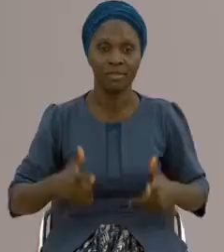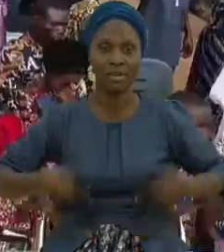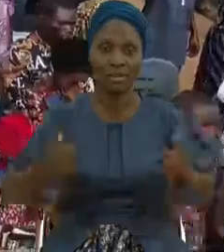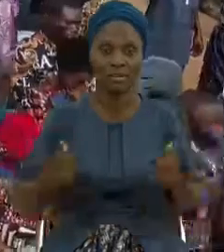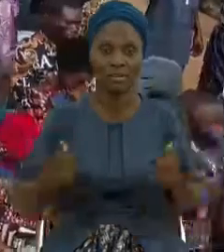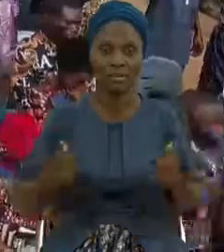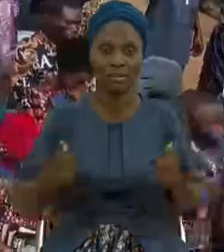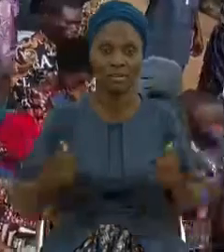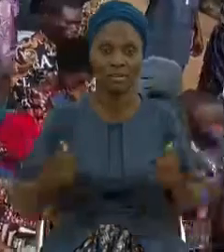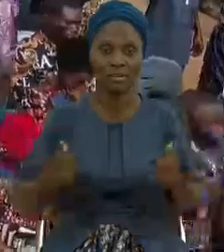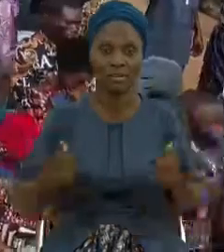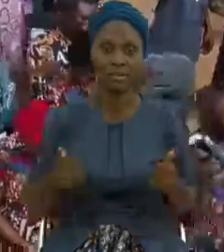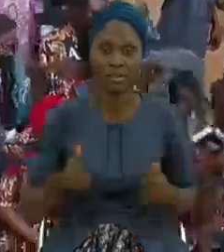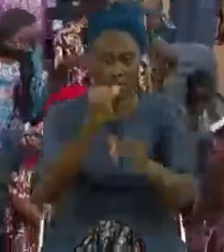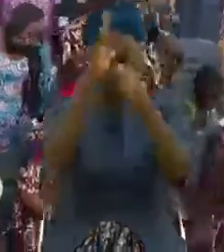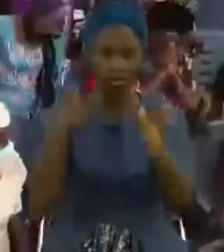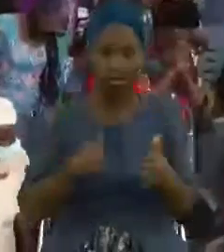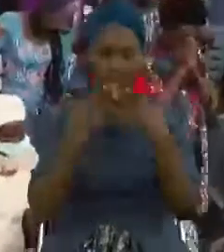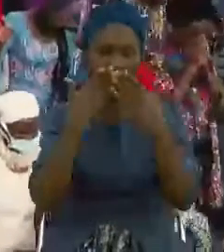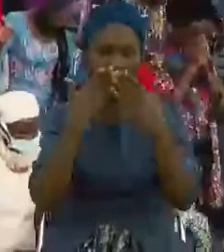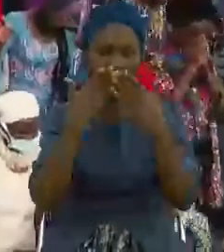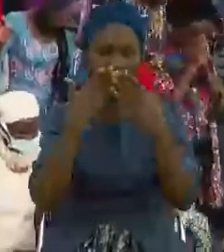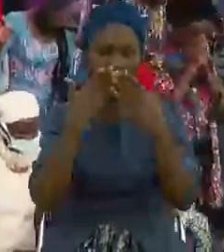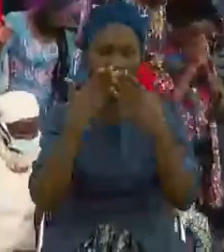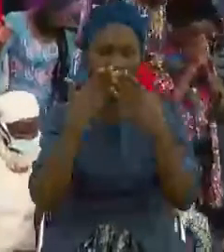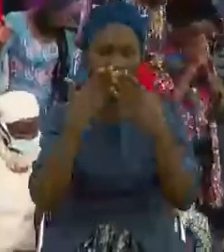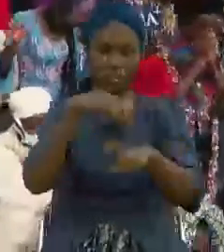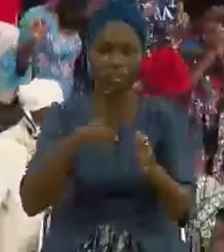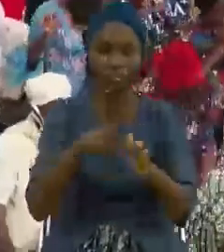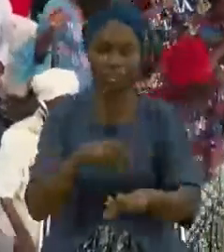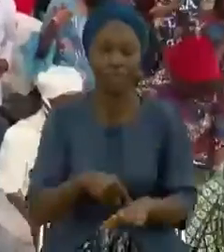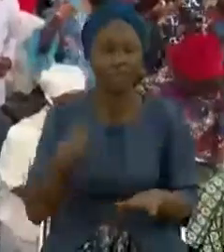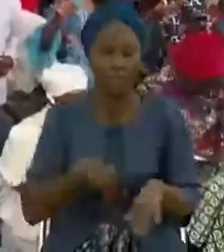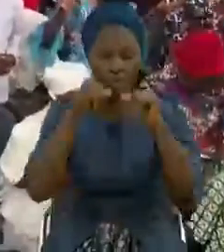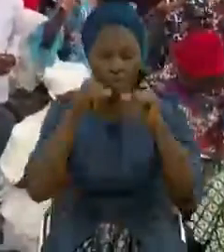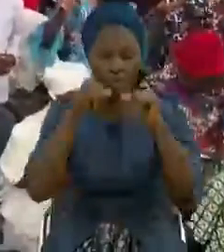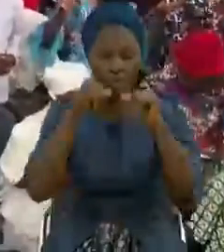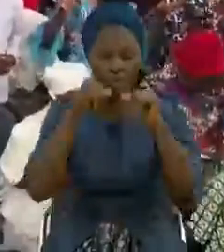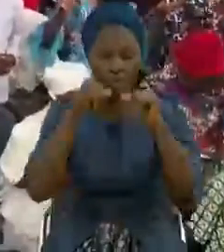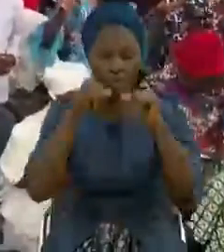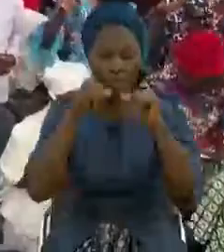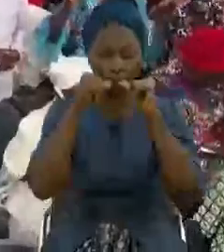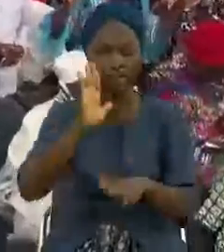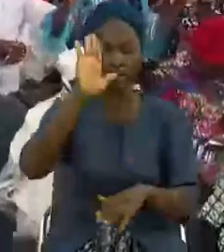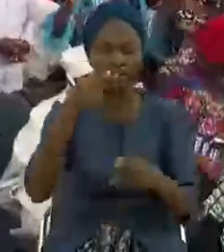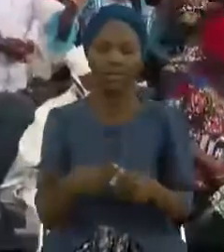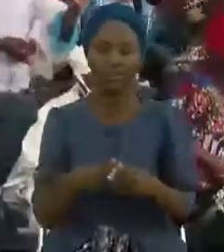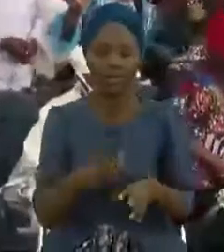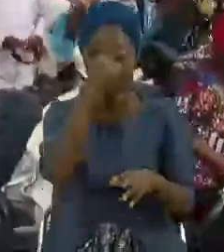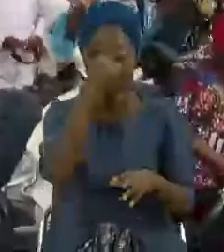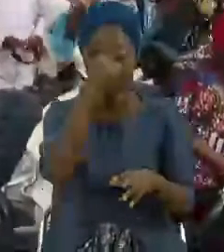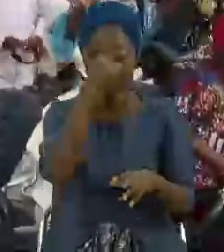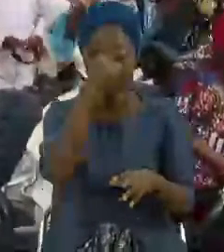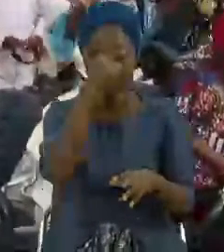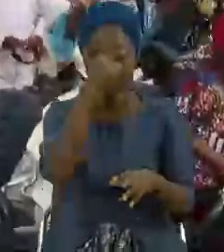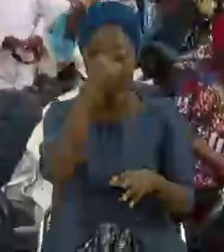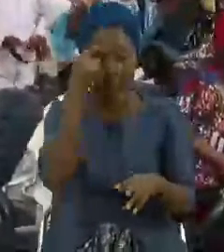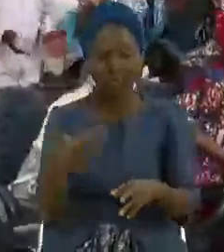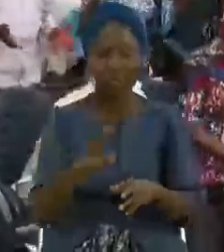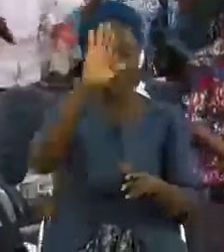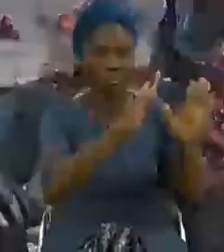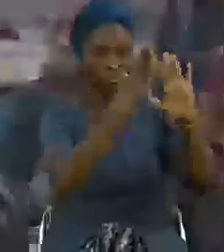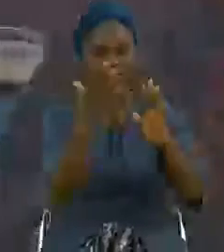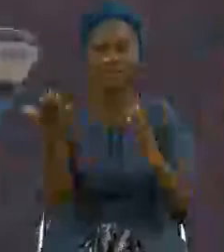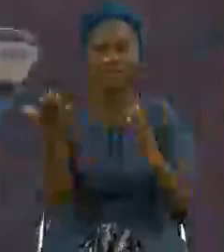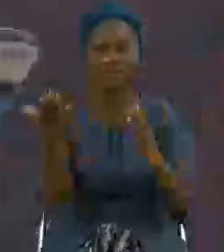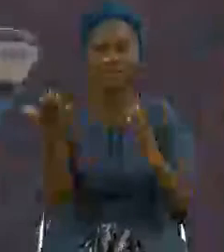time. We bless your name because of your presence here, your power here,